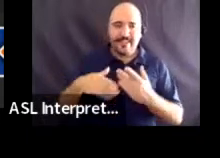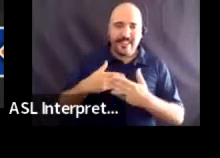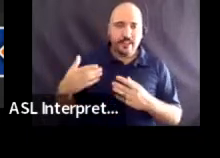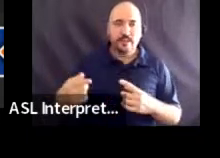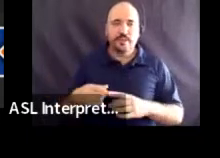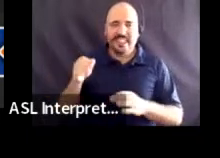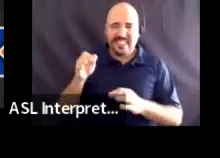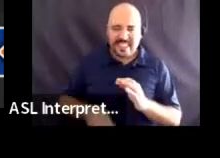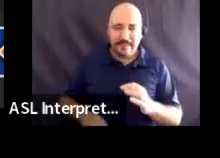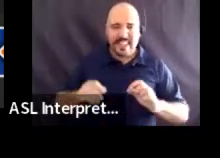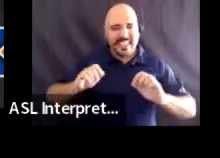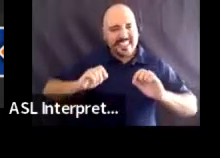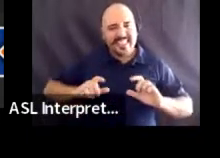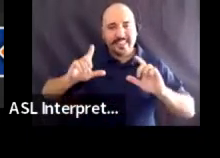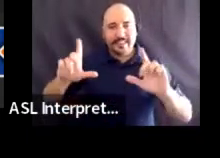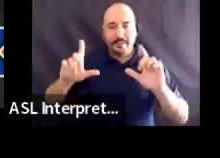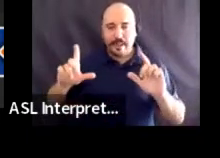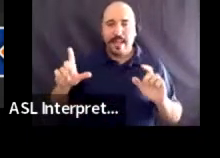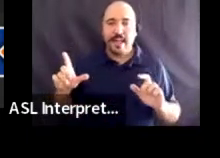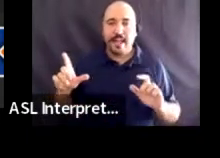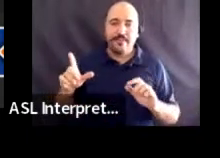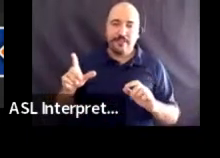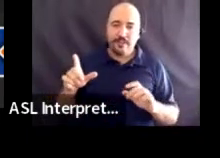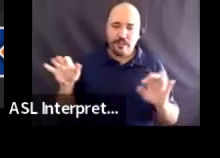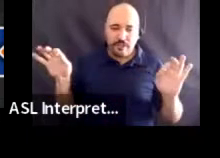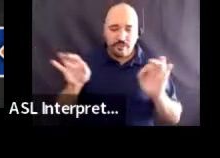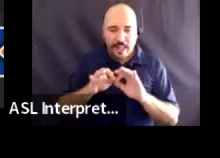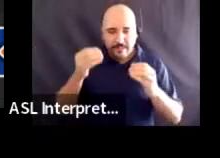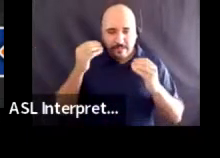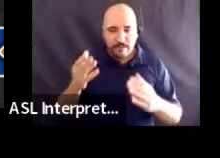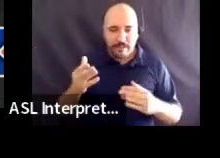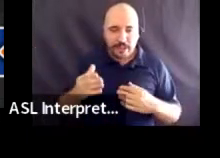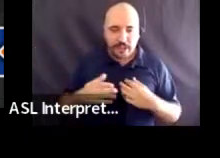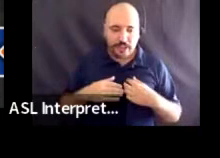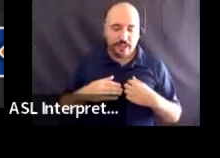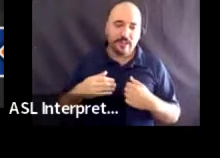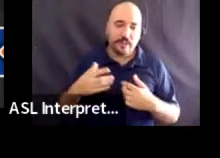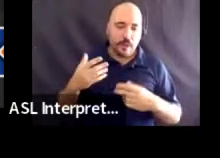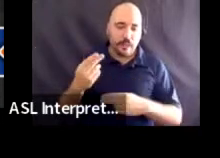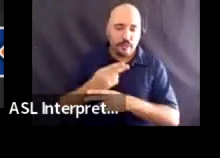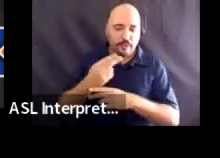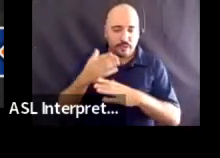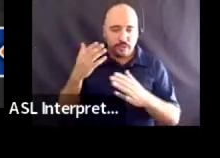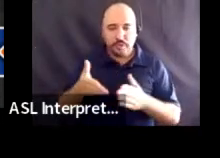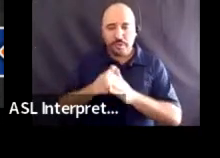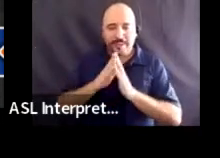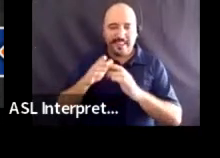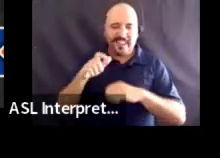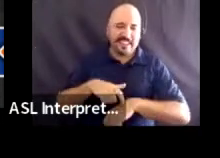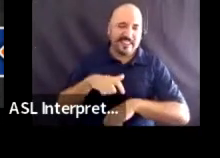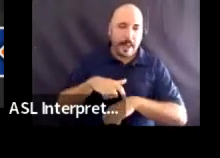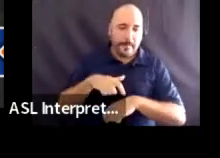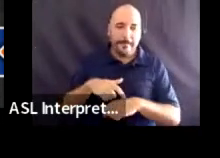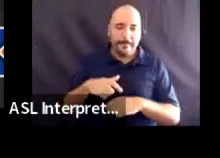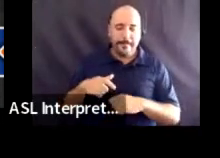simply display the relevant information for what the user's requesting at the time. And you're